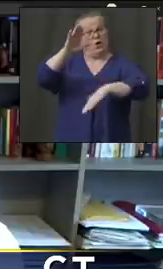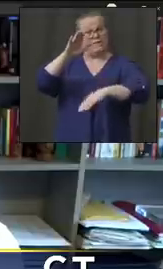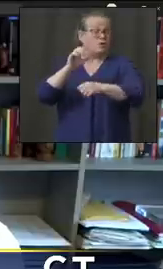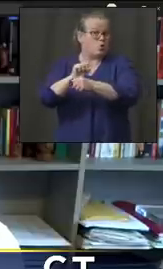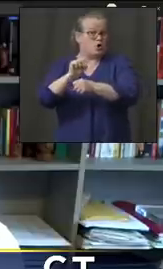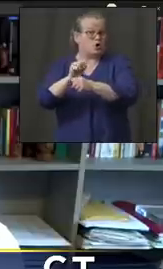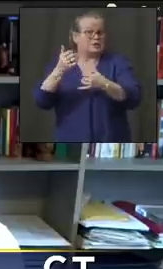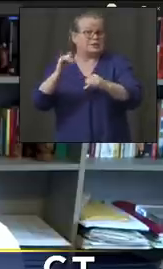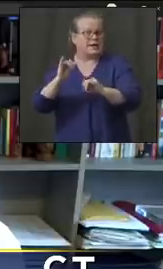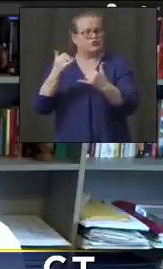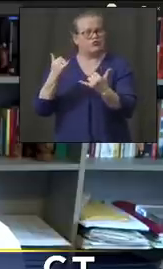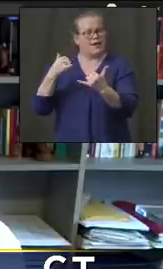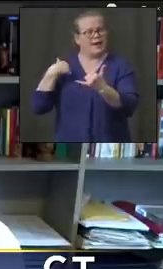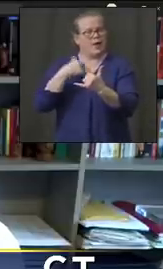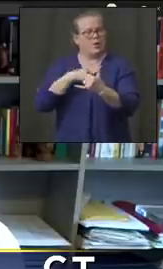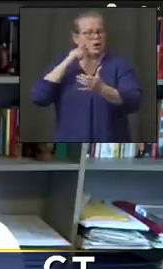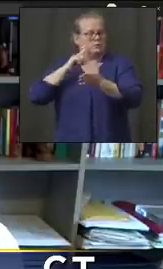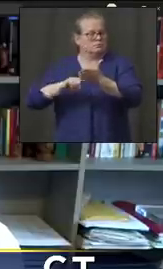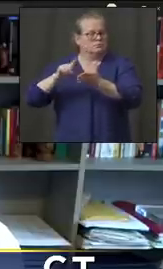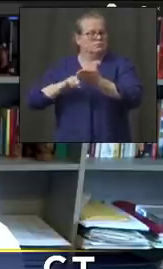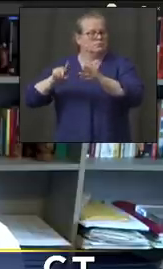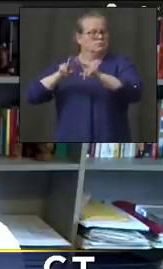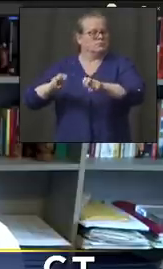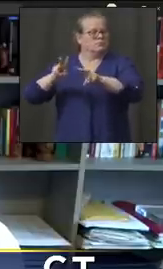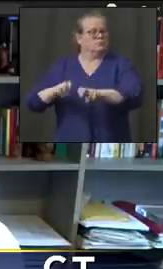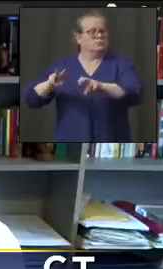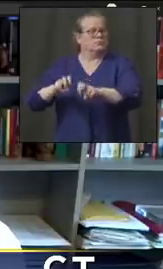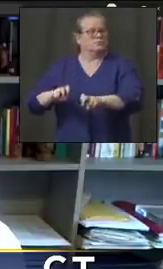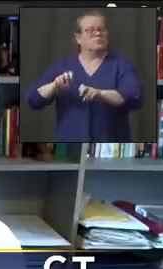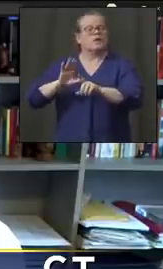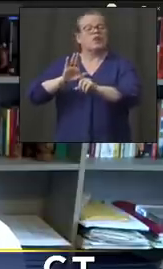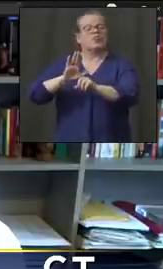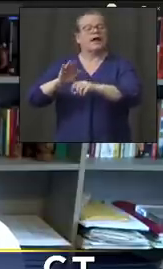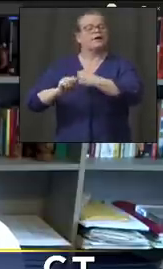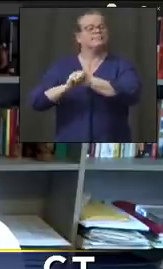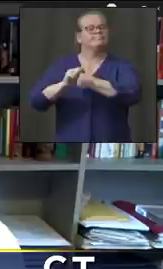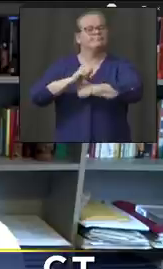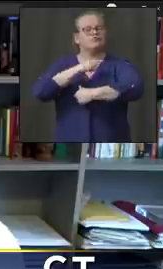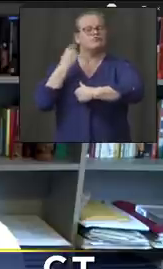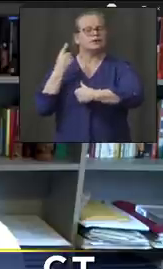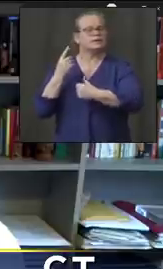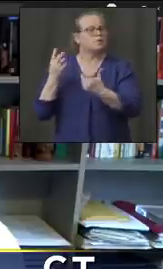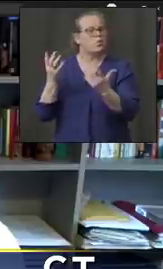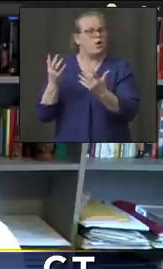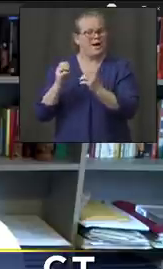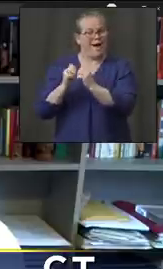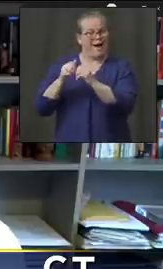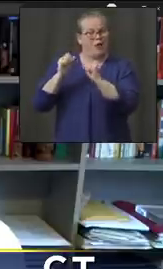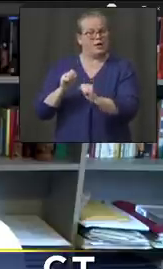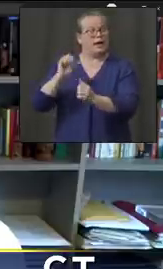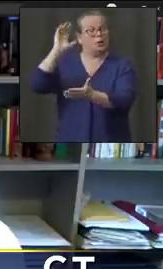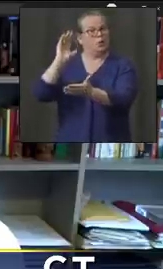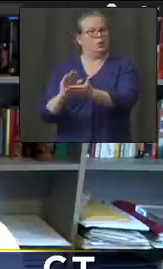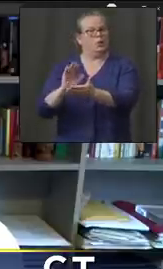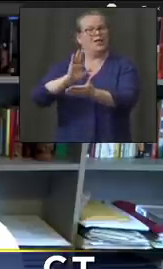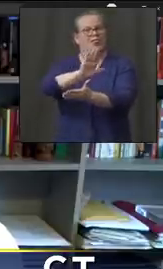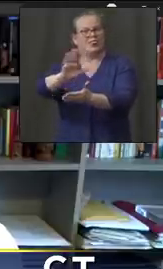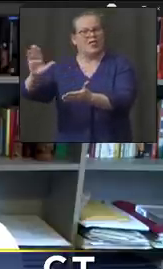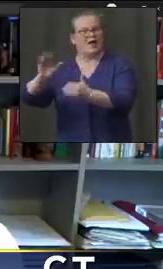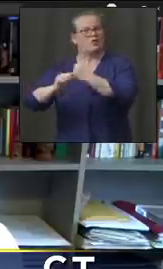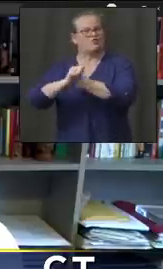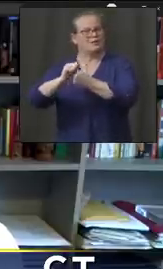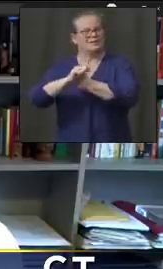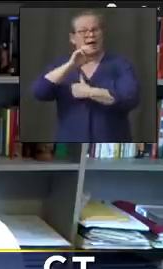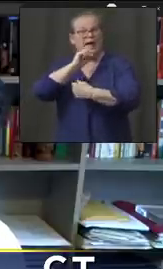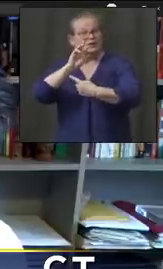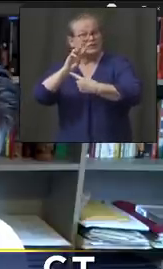doing right now to exactly understand what the risk is and how that could be potentially mitigated in different environments, and whether sheltering